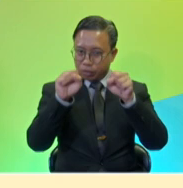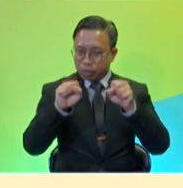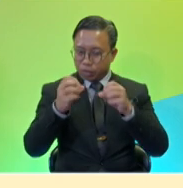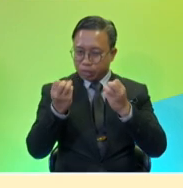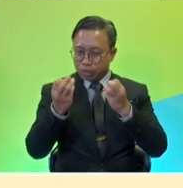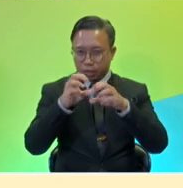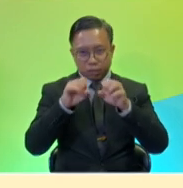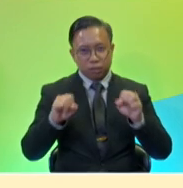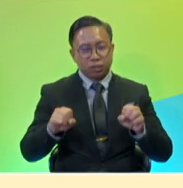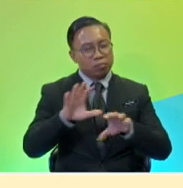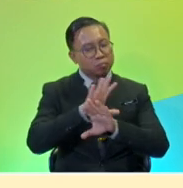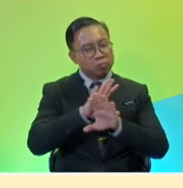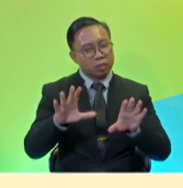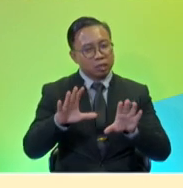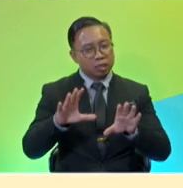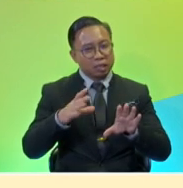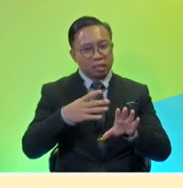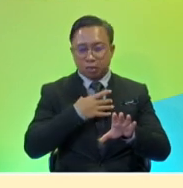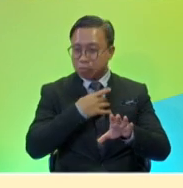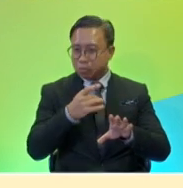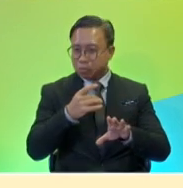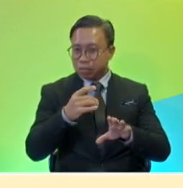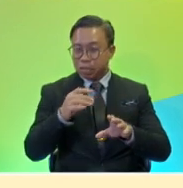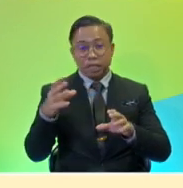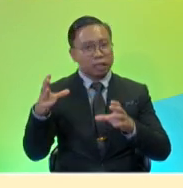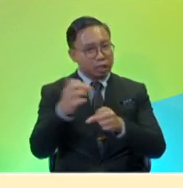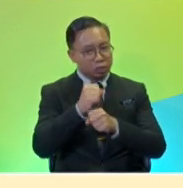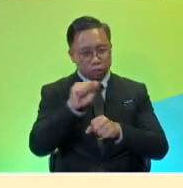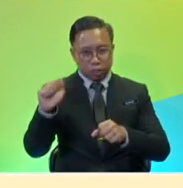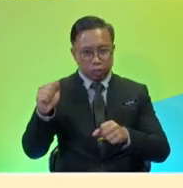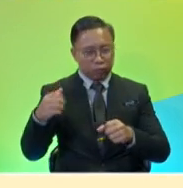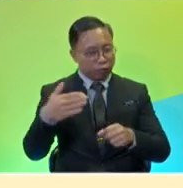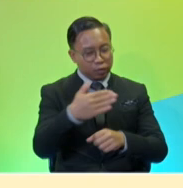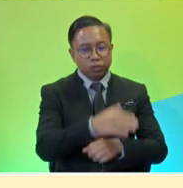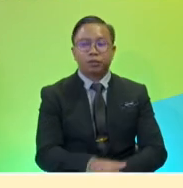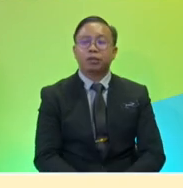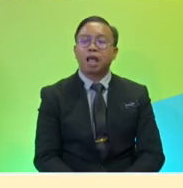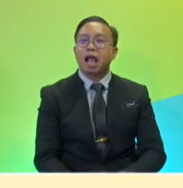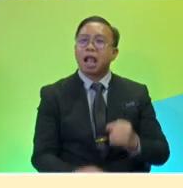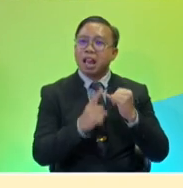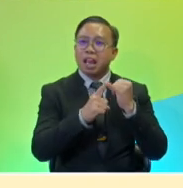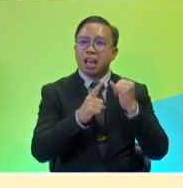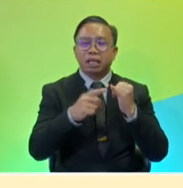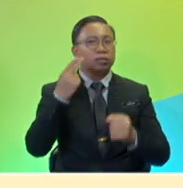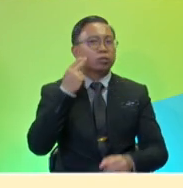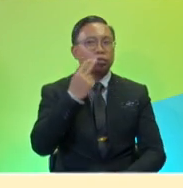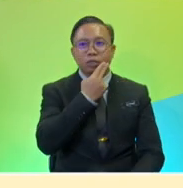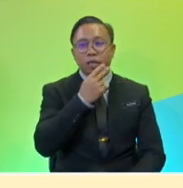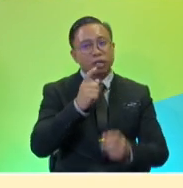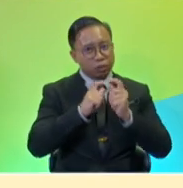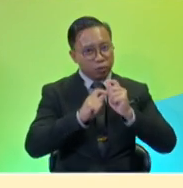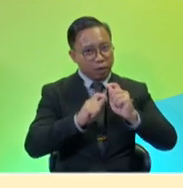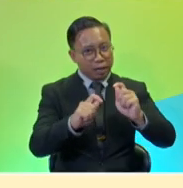dislike catching a fish. Okay, the last picture. How about Husna? Would you like to try, Husna?